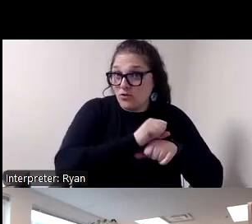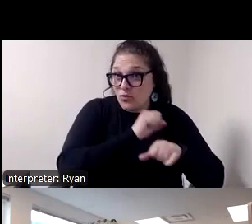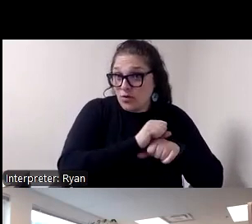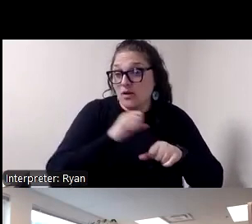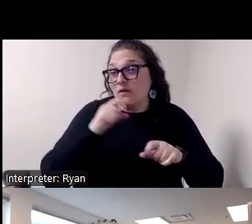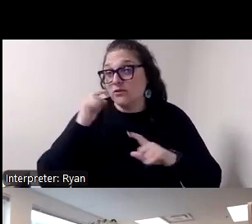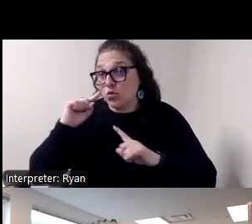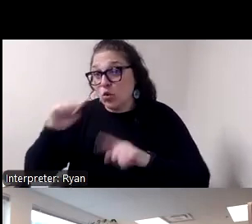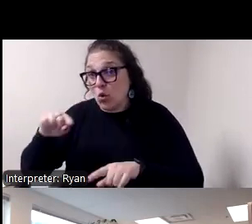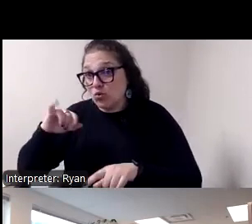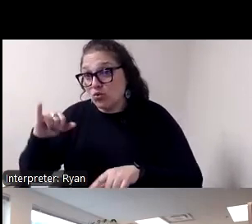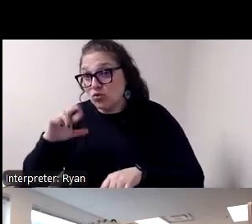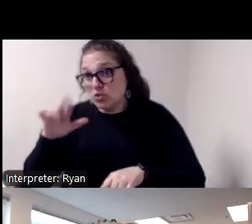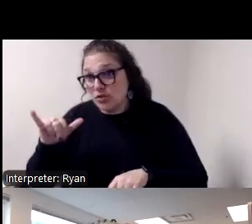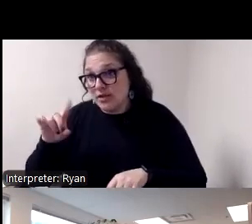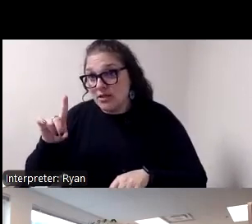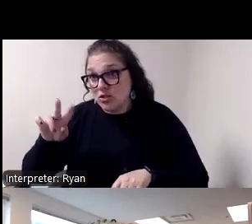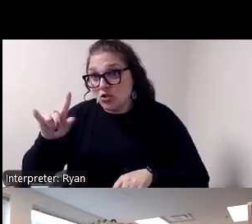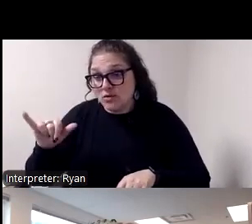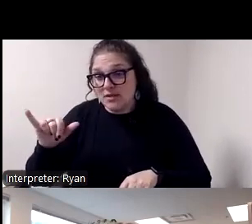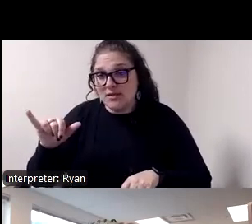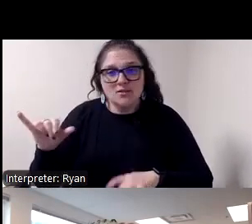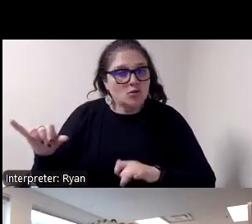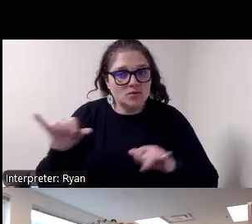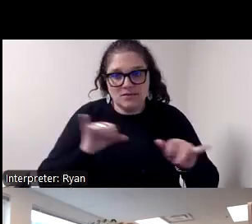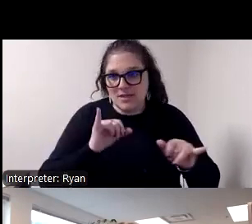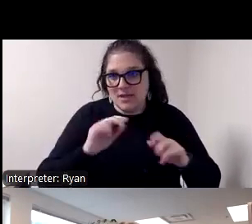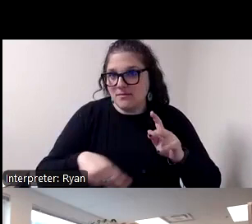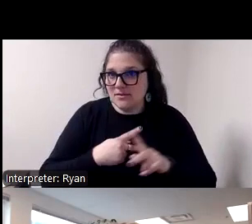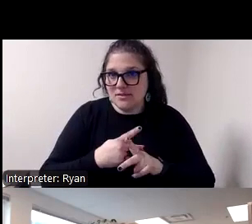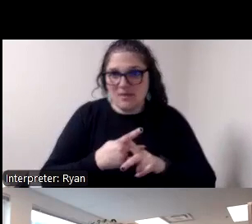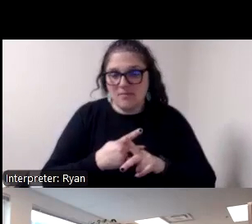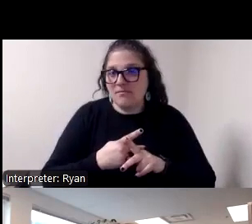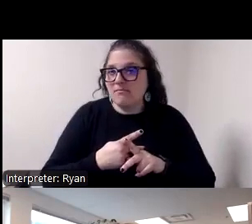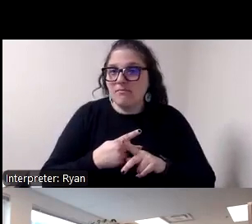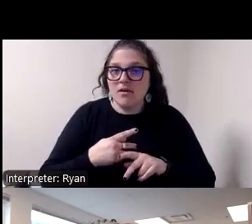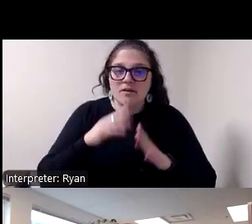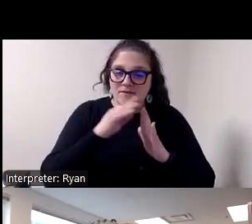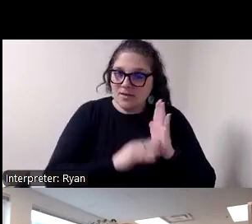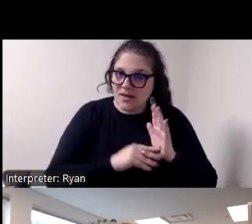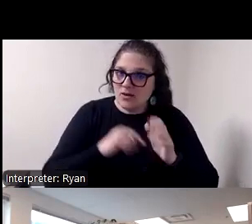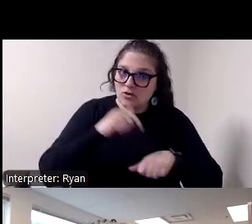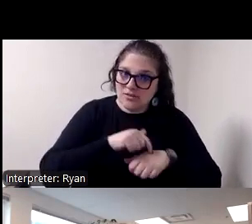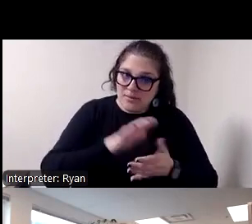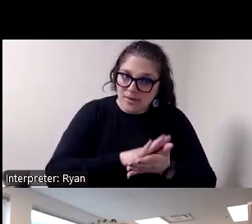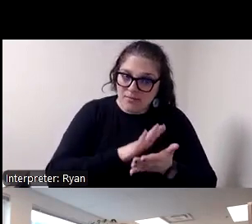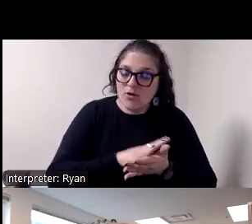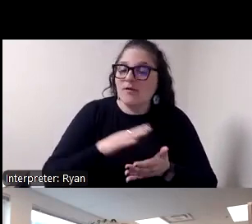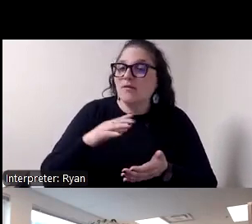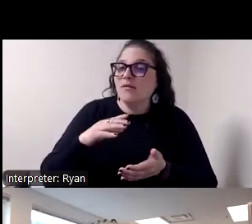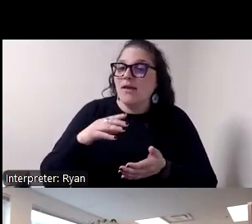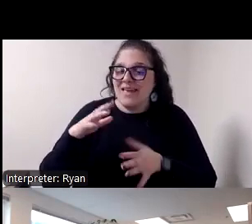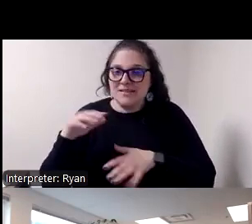then it would basically be the same kind of deal. You want to fill out your timesheet, a physical timesheet, and a leave